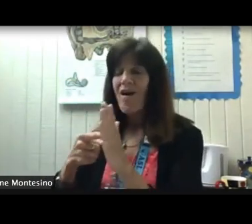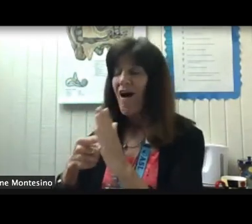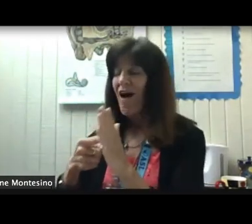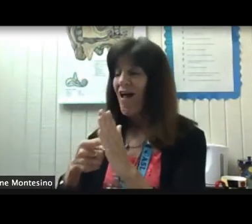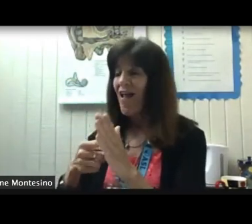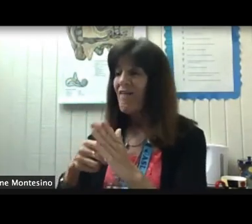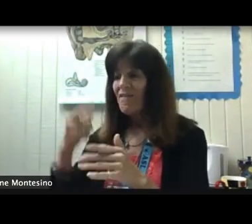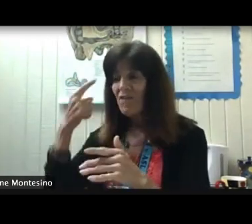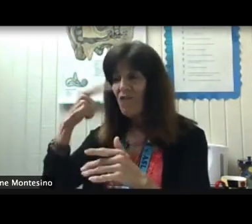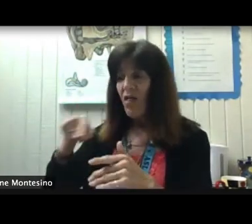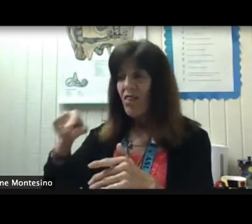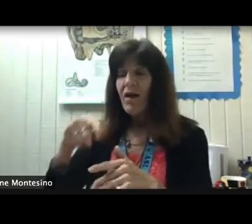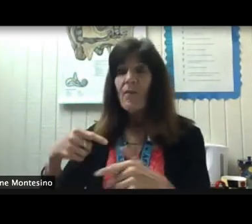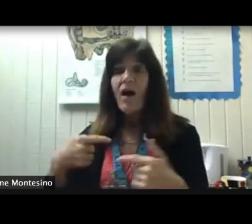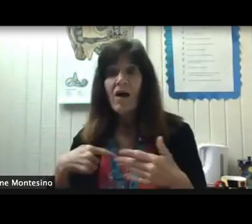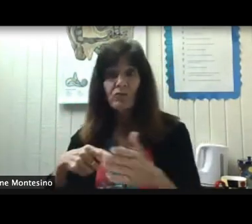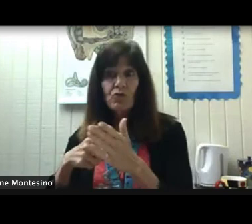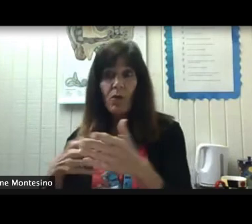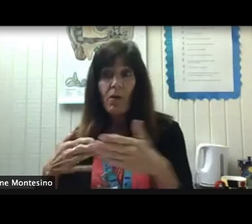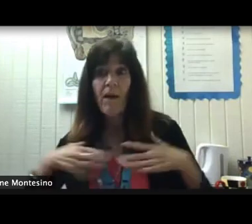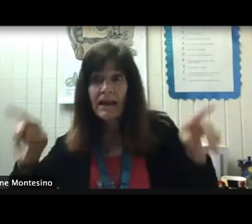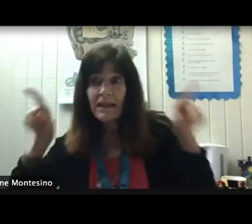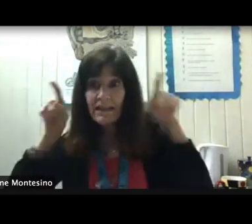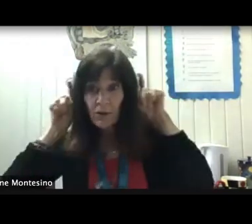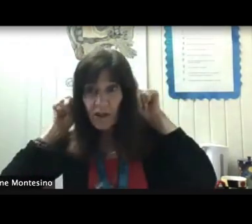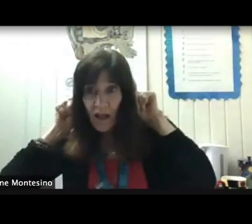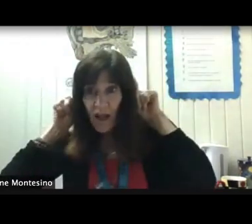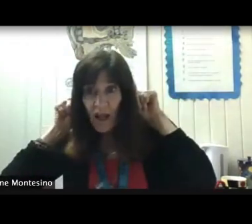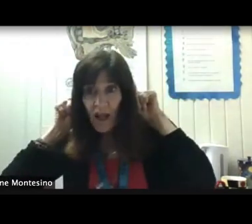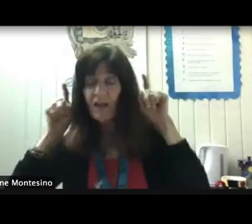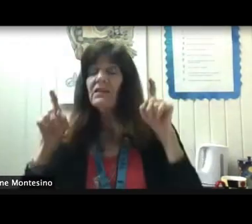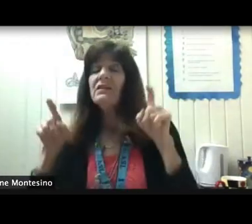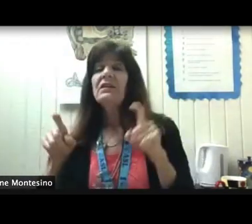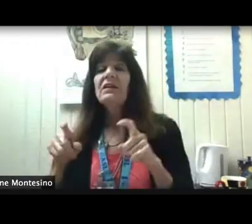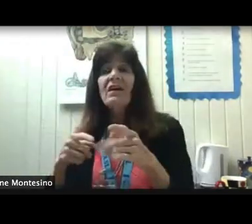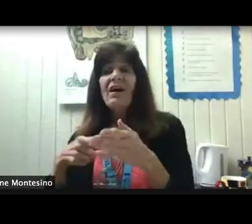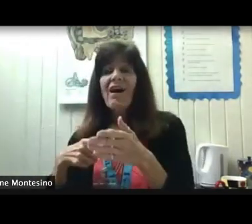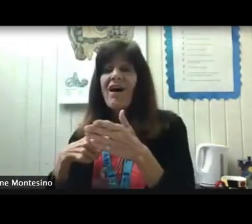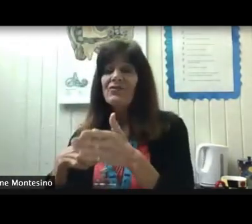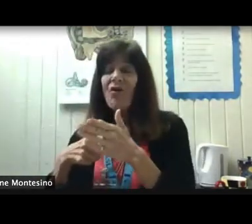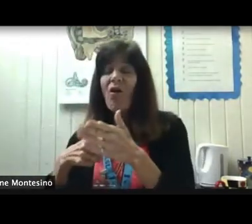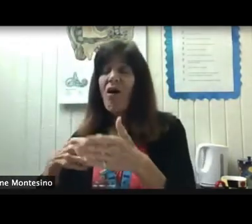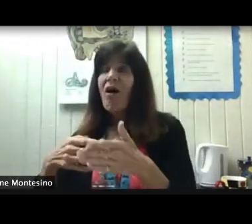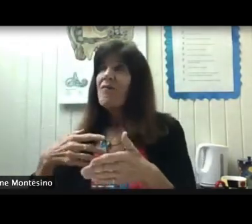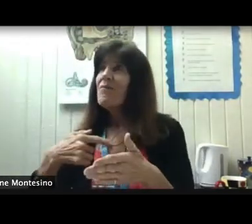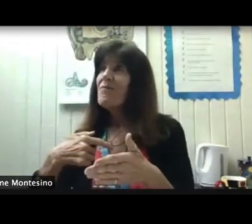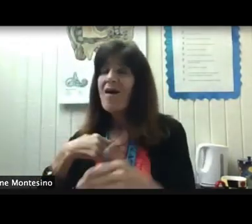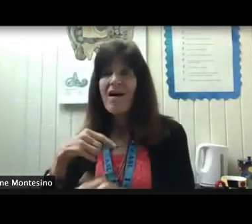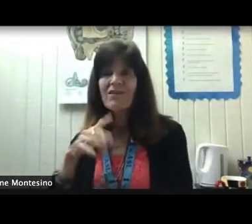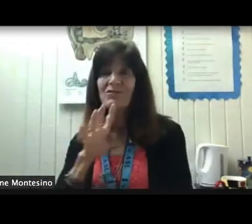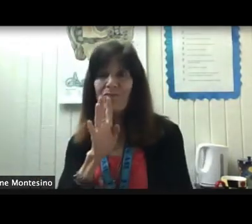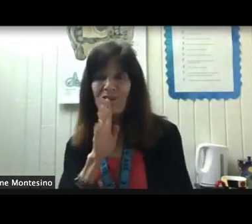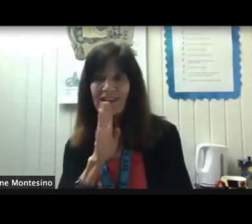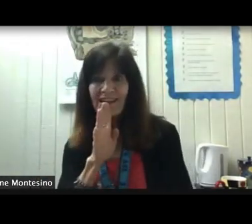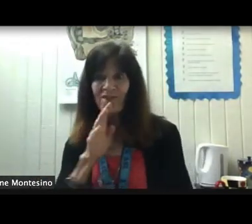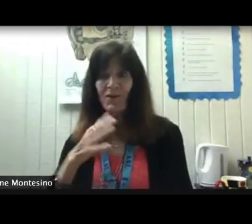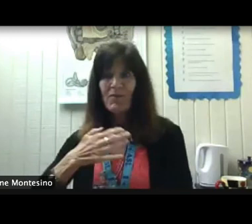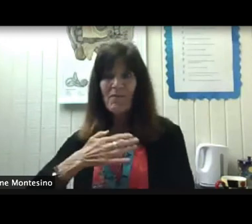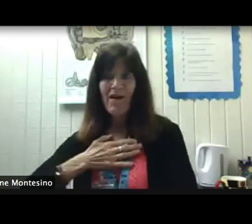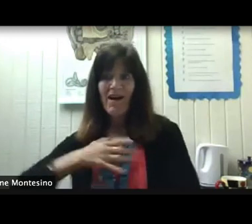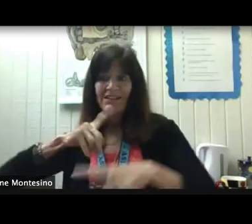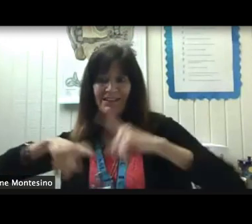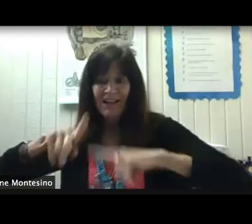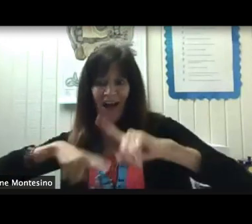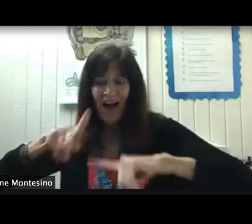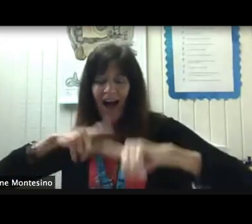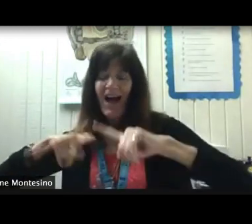And I role model to them. I show them my hearing aids, my